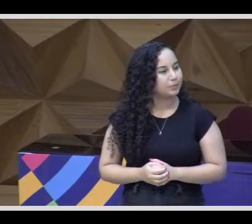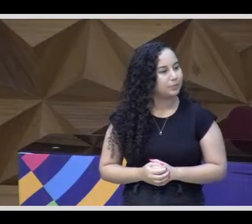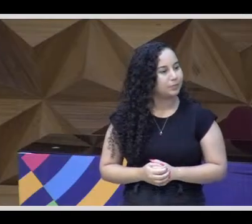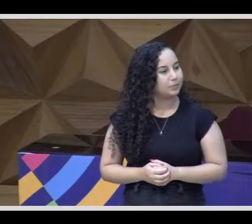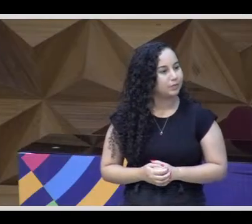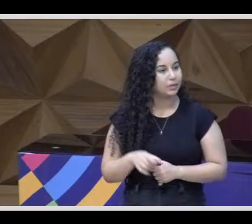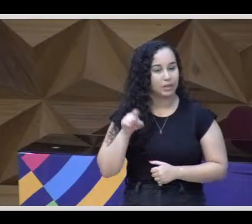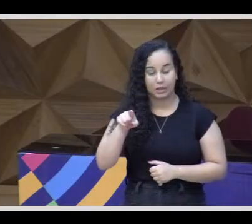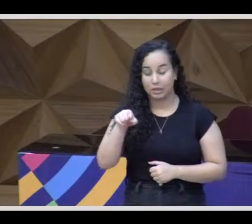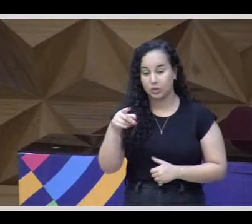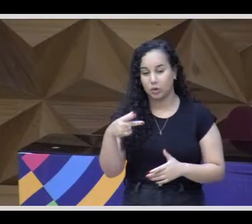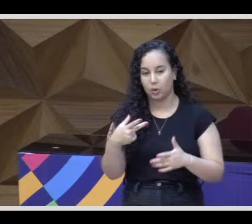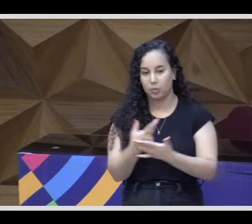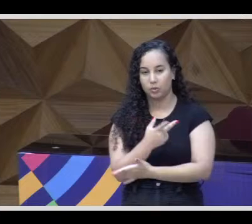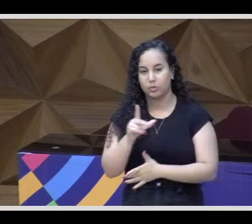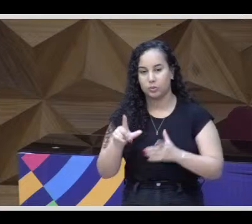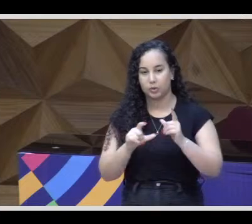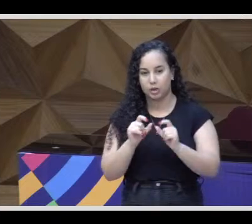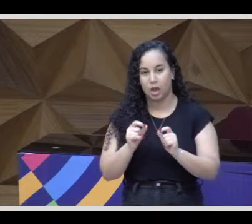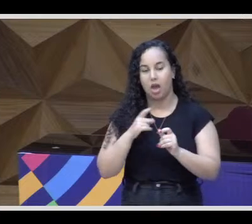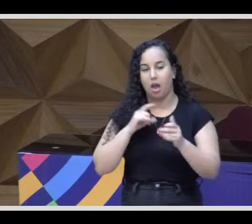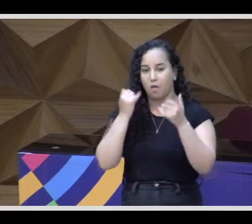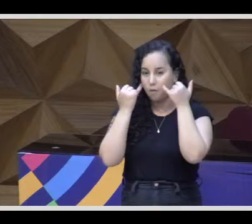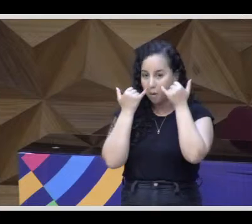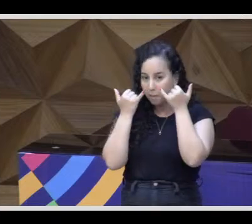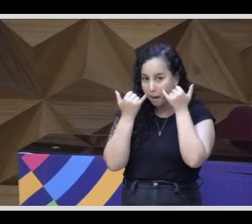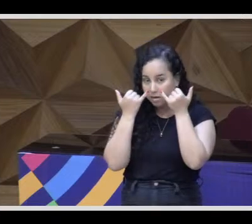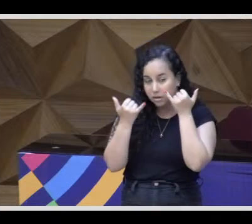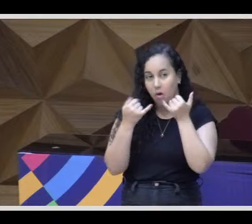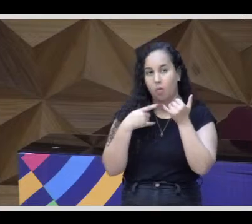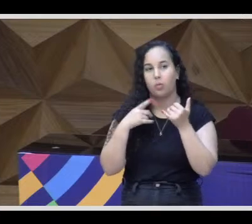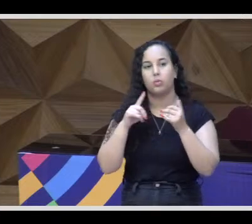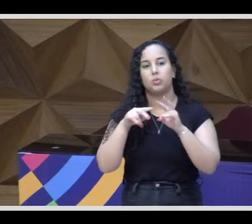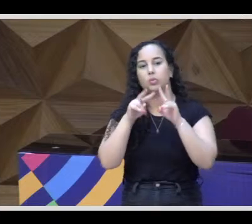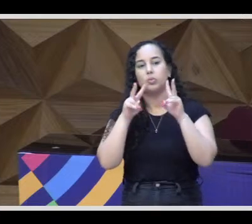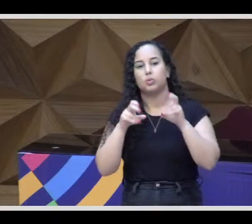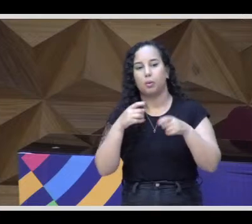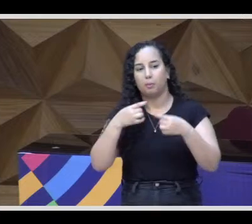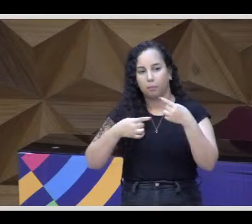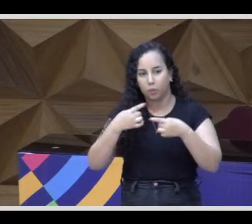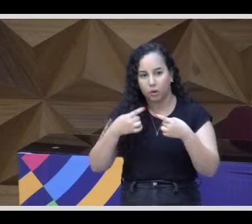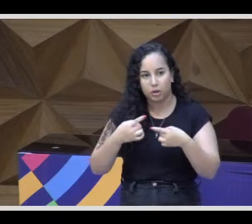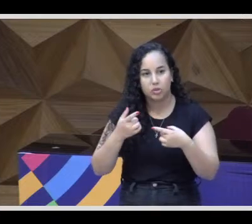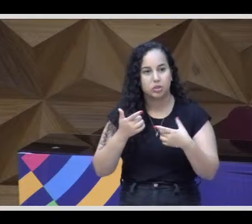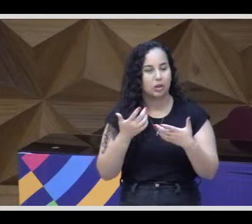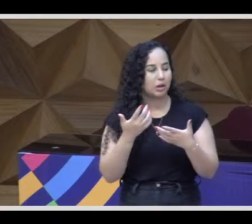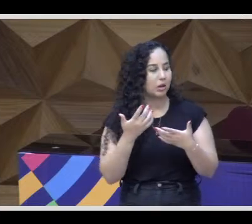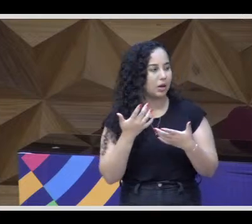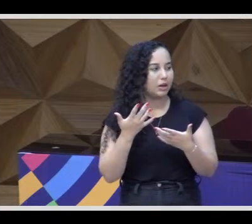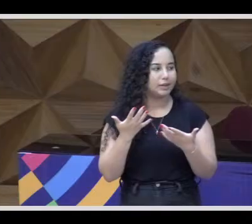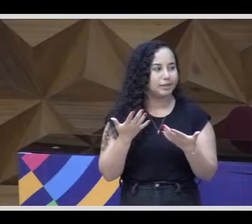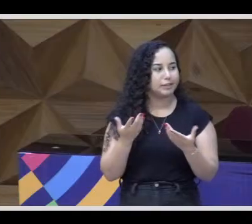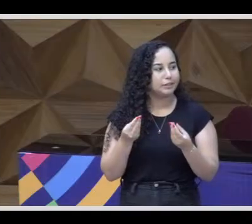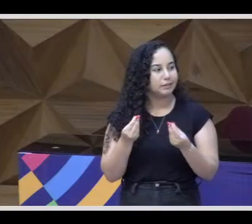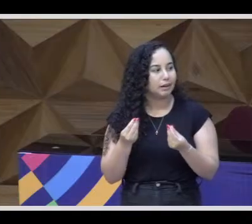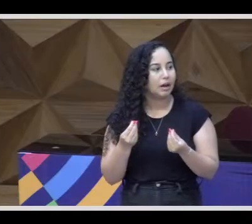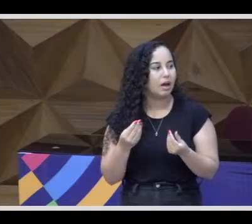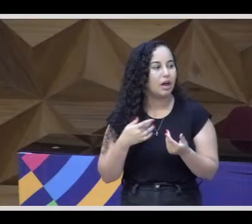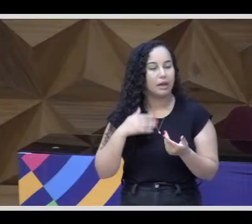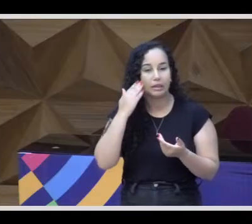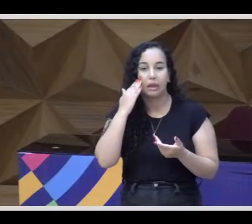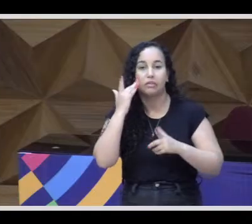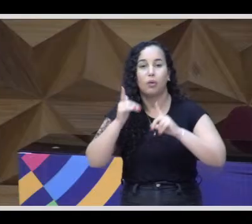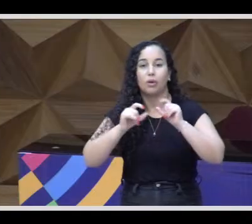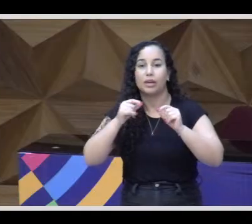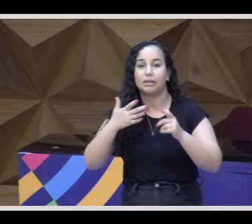that having this data to help politicians and Brazilians to kind of, understand what's going on was